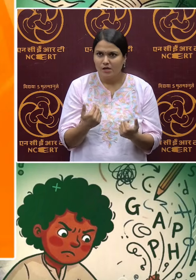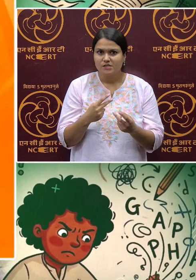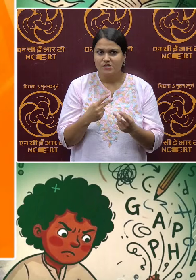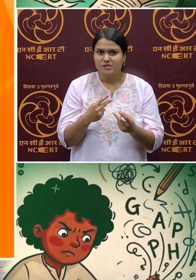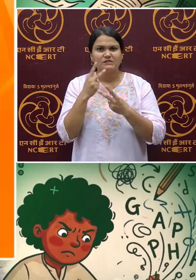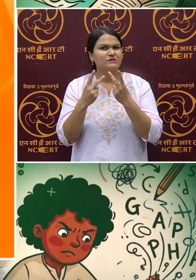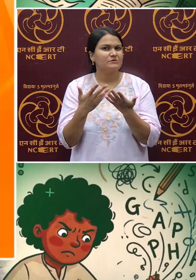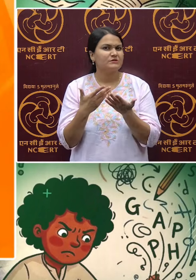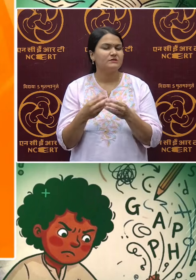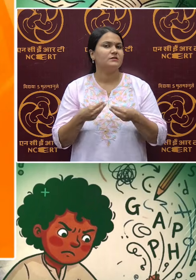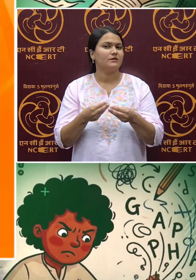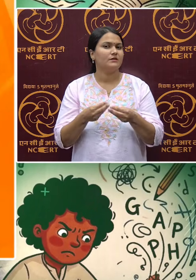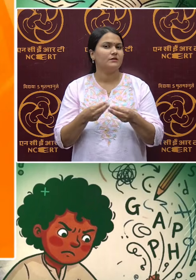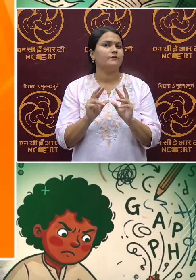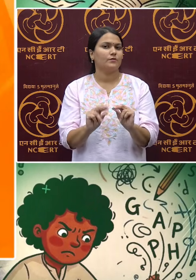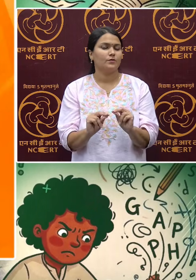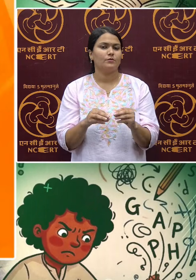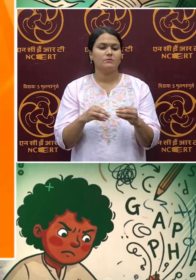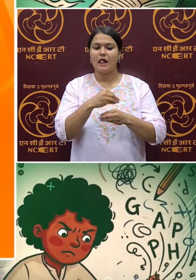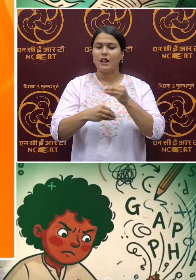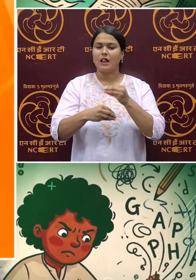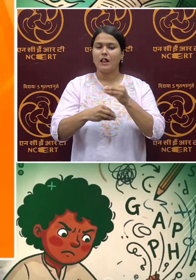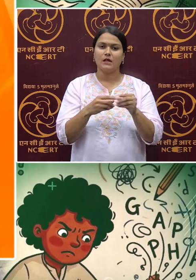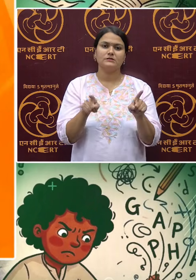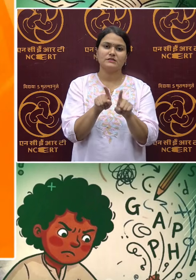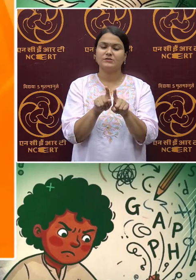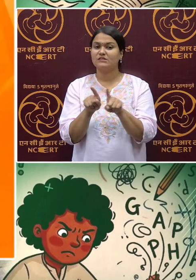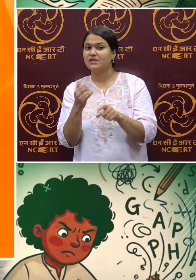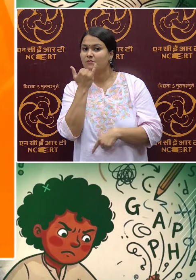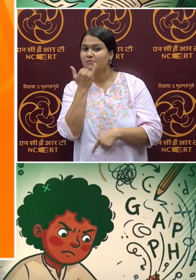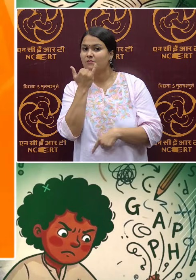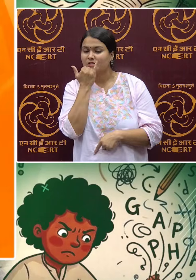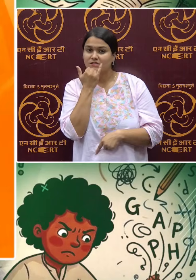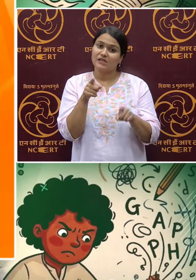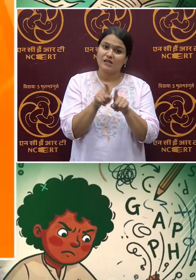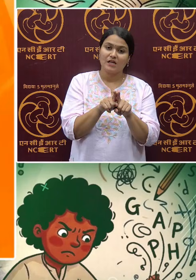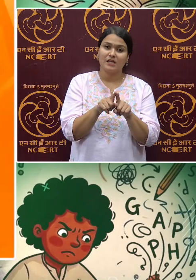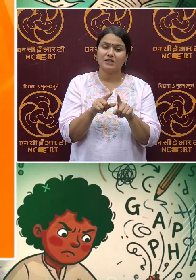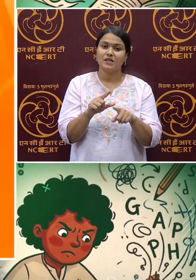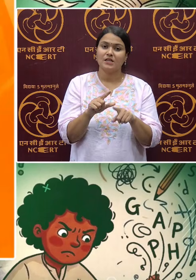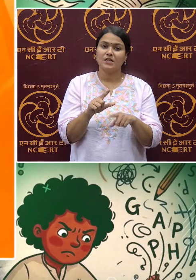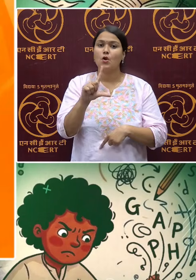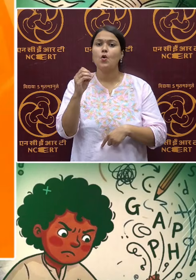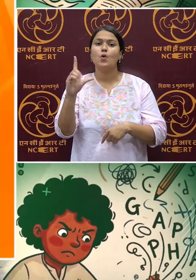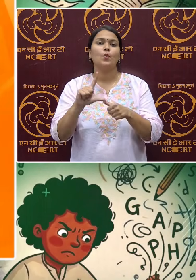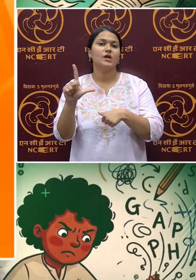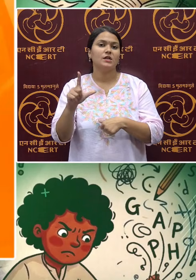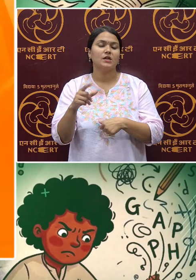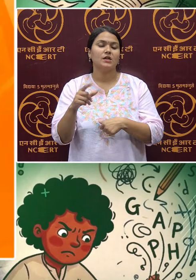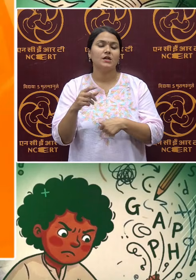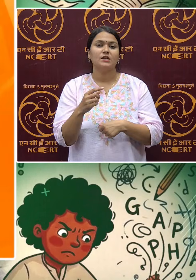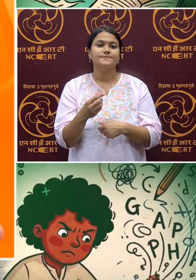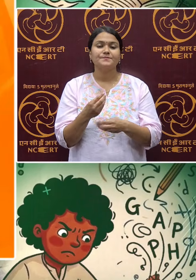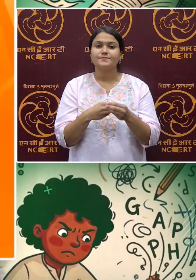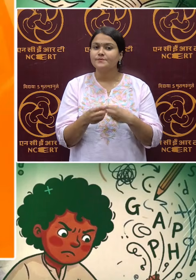exposure. And then we realized he makes the same errors in his mother tongue. When you ask him, what are you